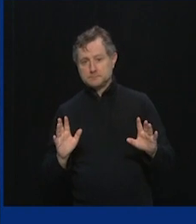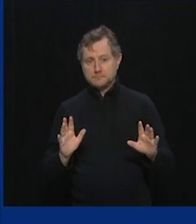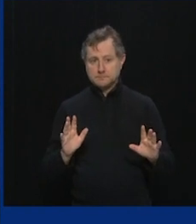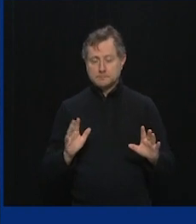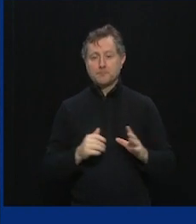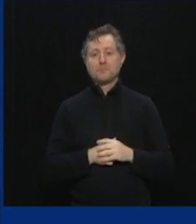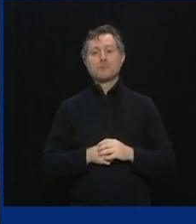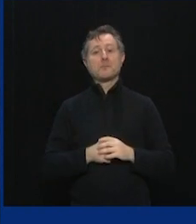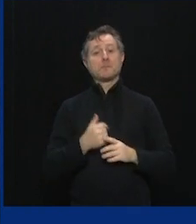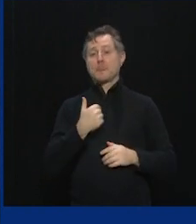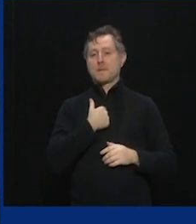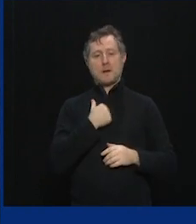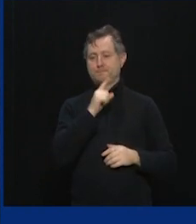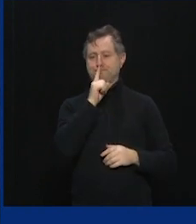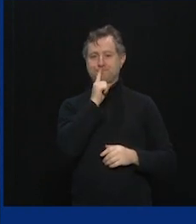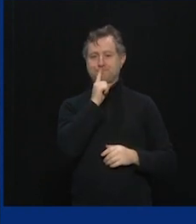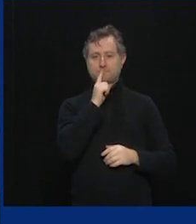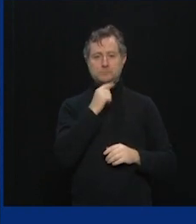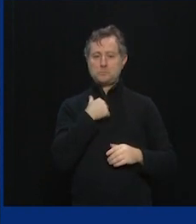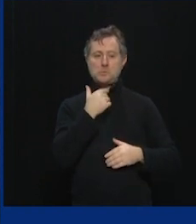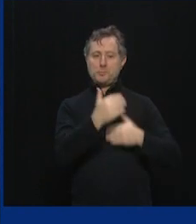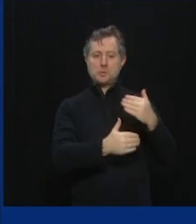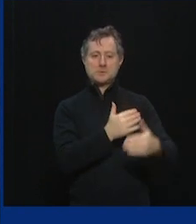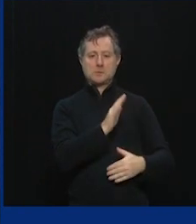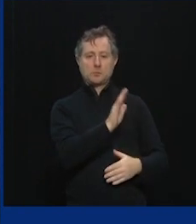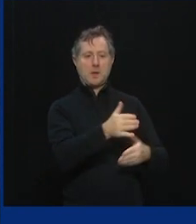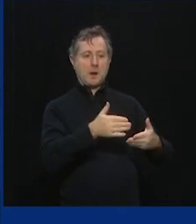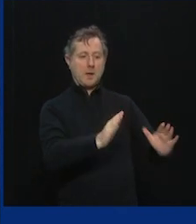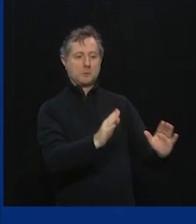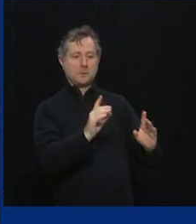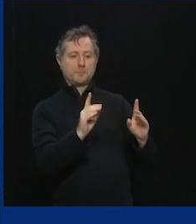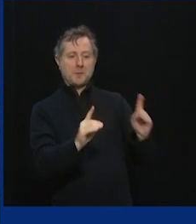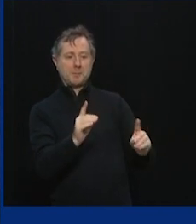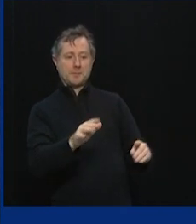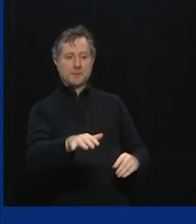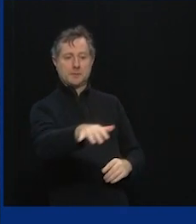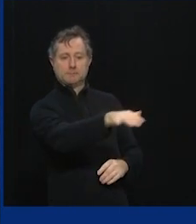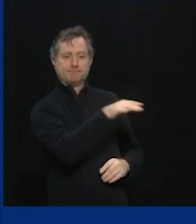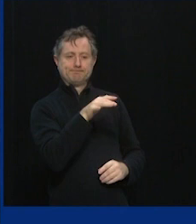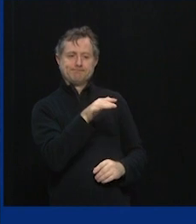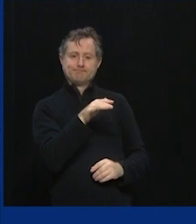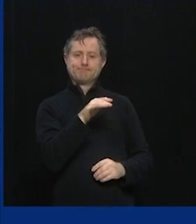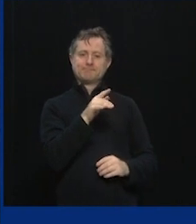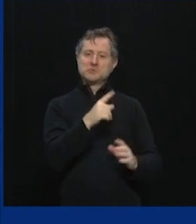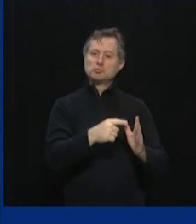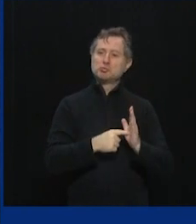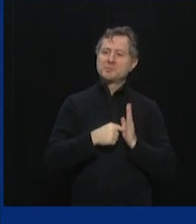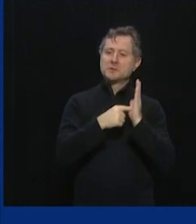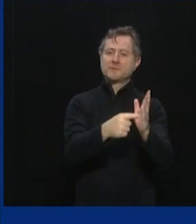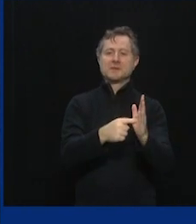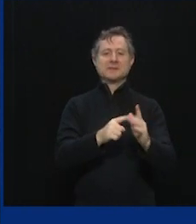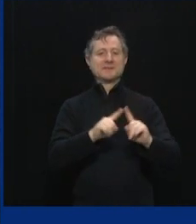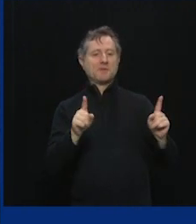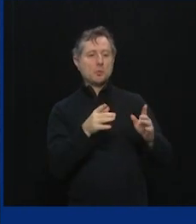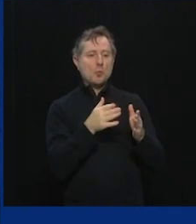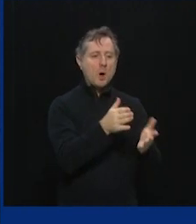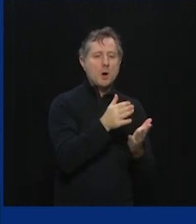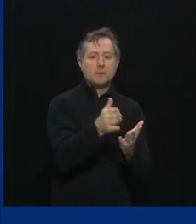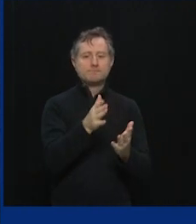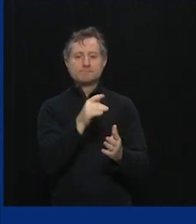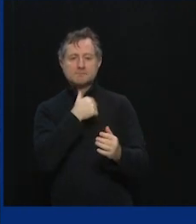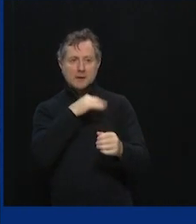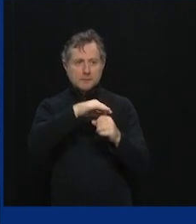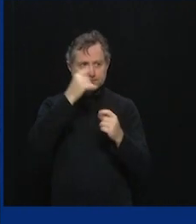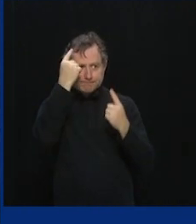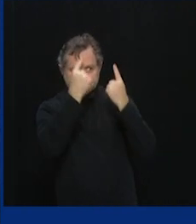in, and that is the process allows people to exercise different ways to be considered by the voters in November as well, and